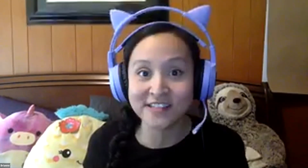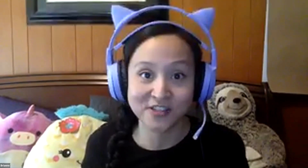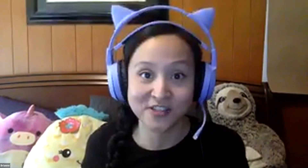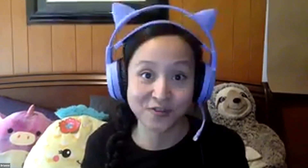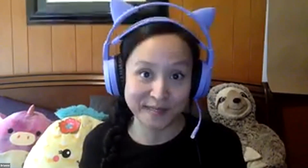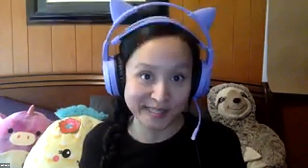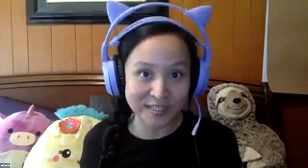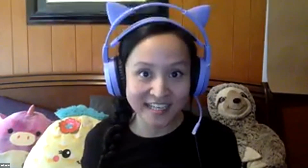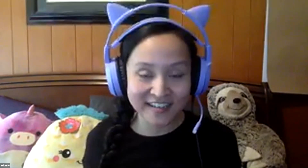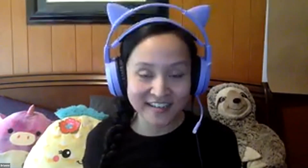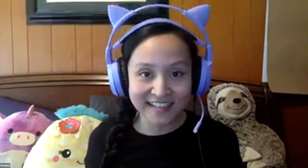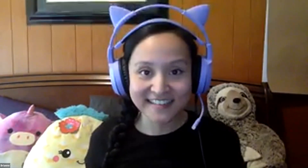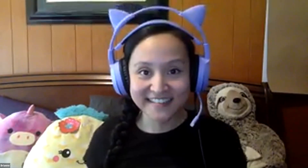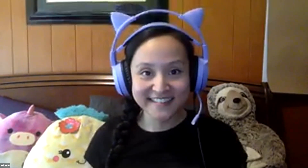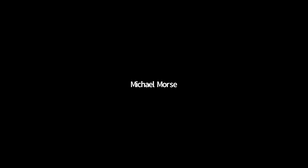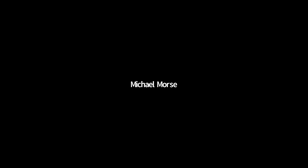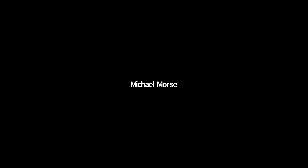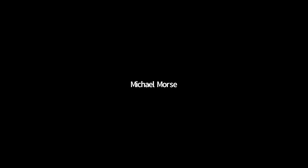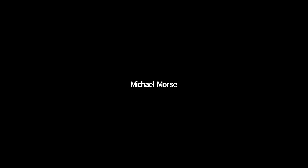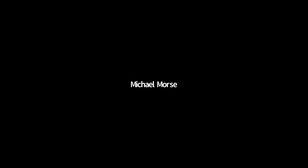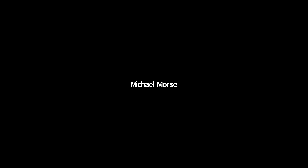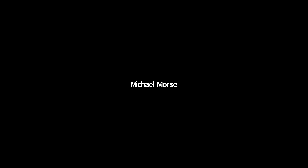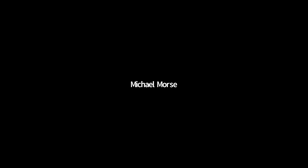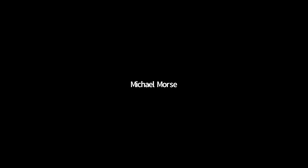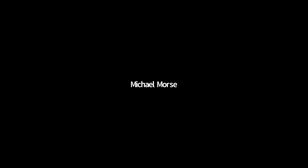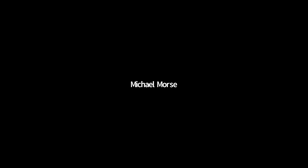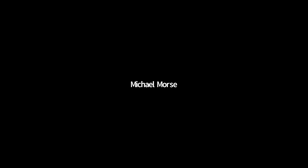living across the street from the cemetery.